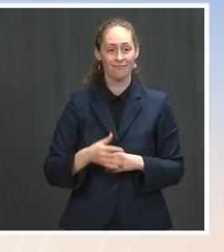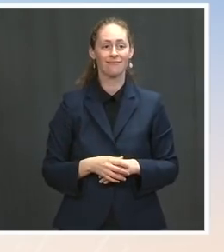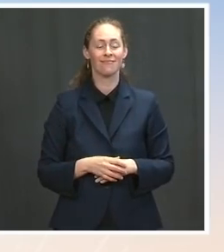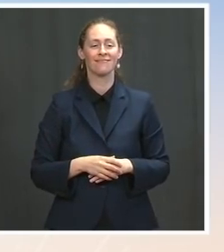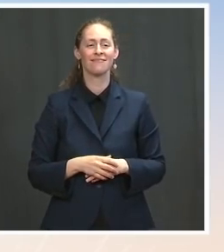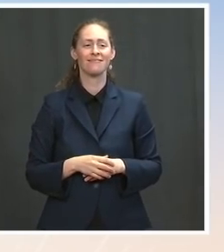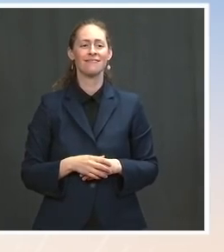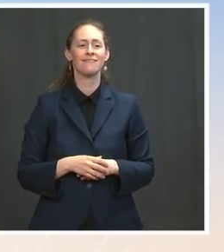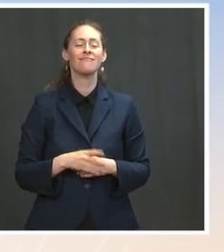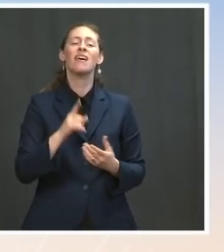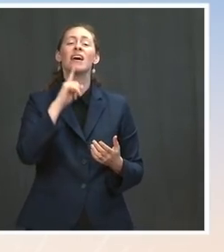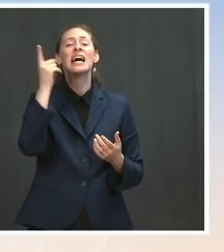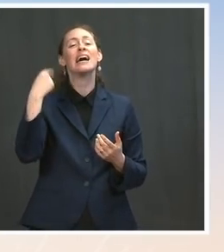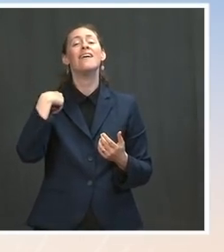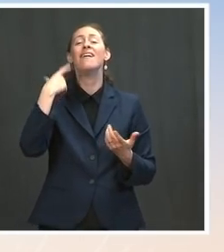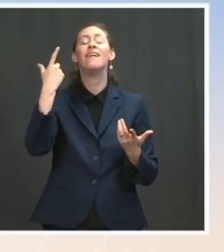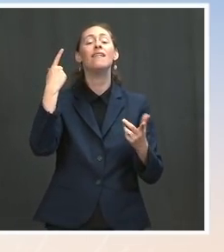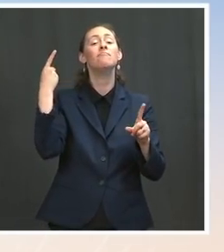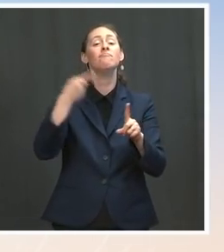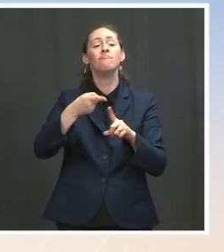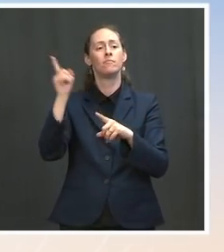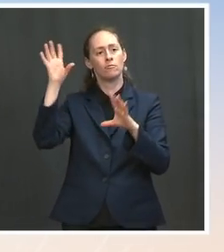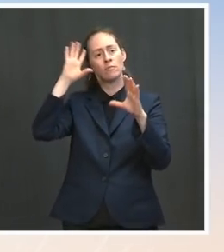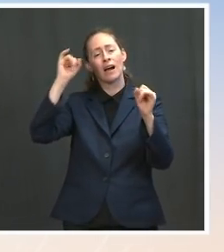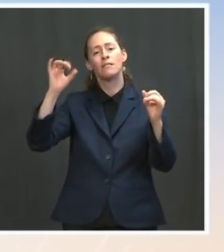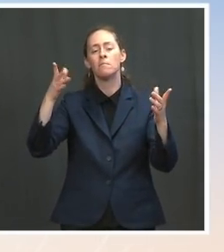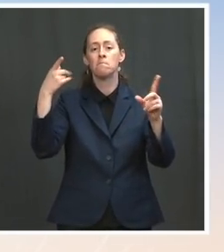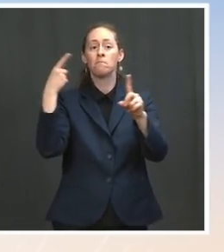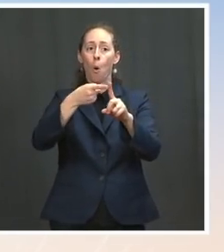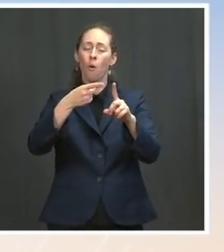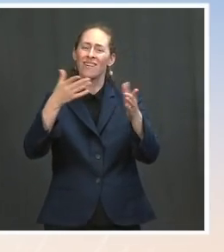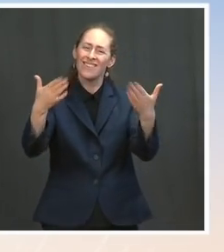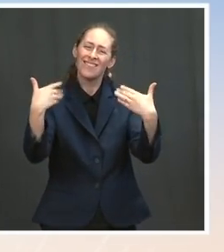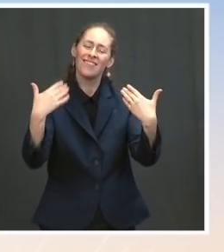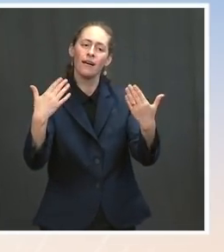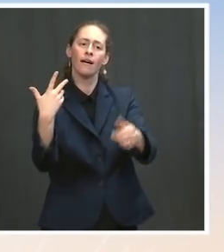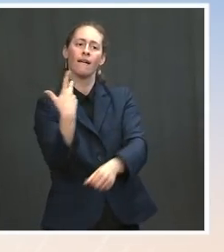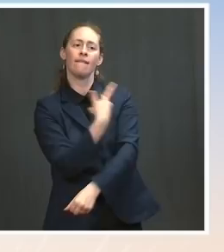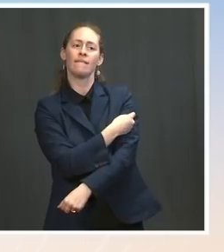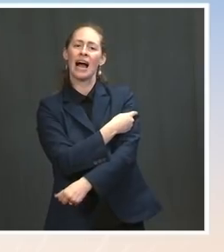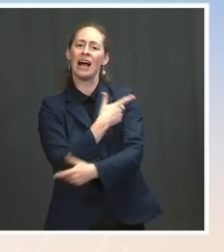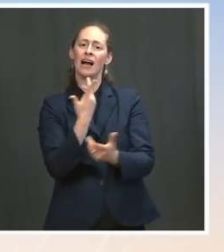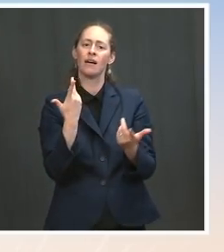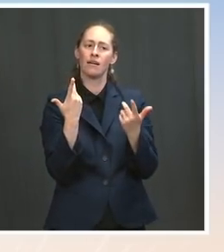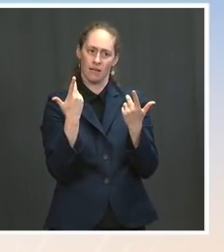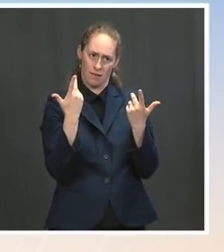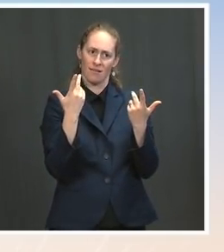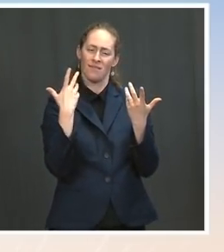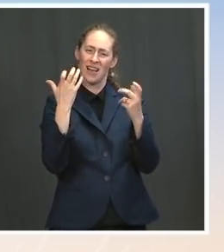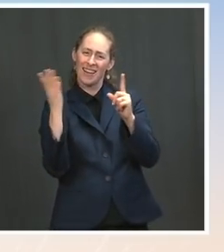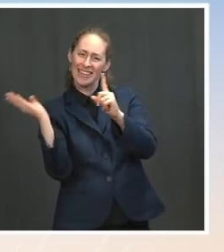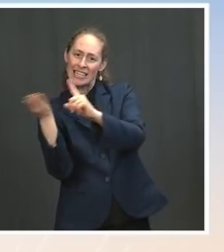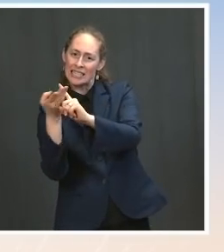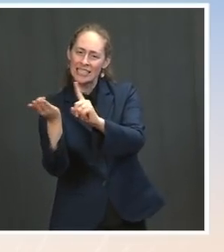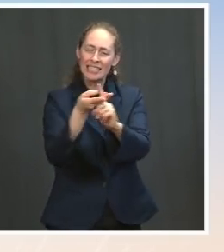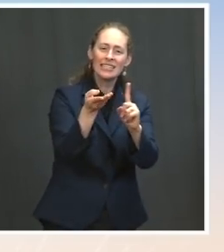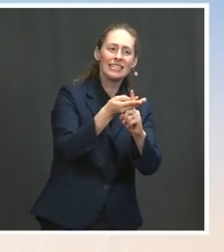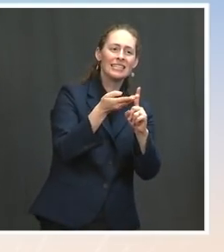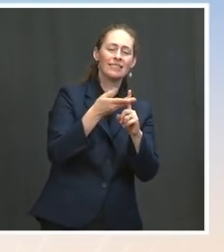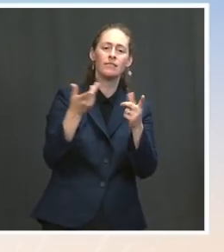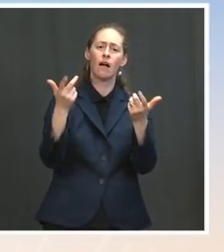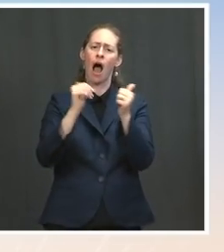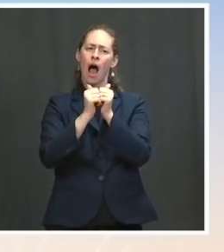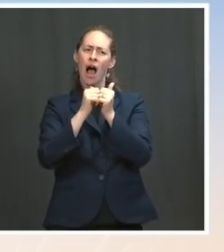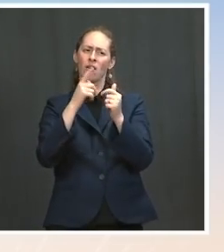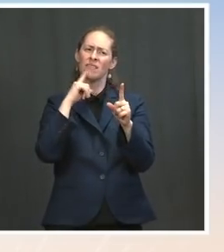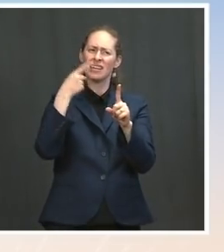to get vaccinated, given we know that will ensure that more Americans have shots in their arms, are safe, are healthy, and communities